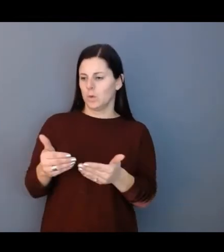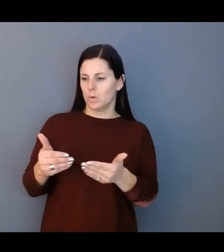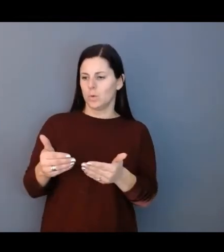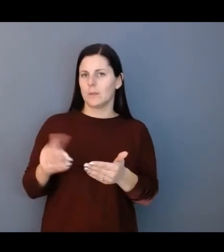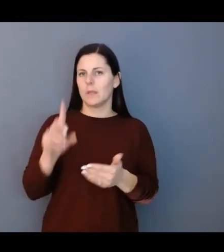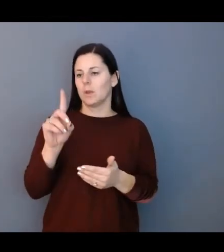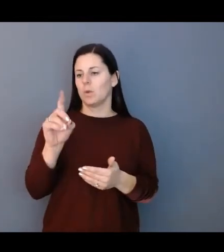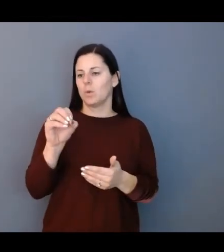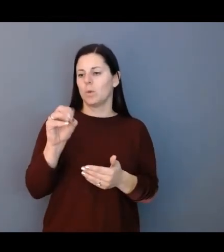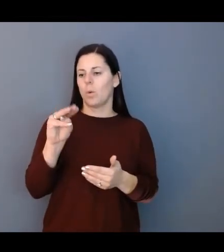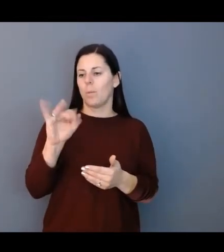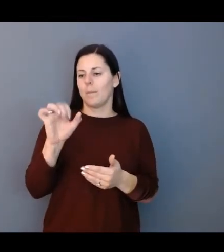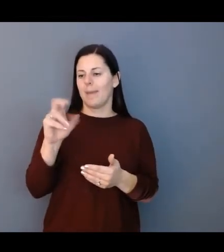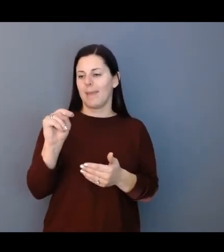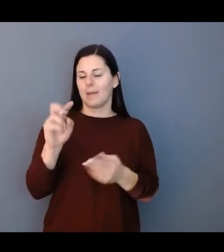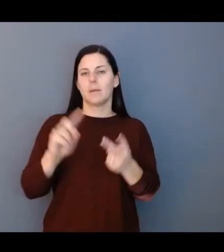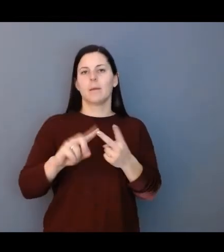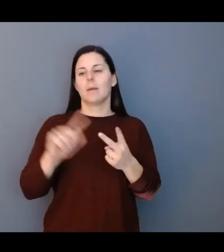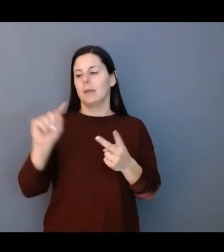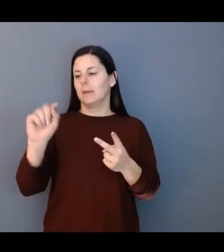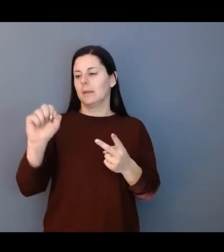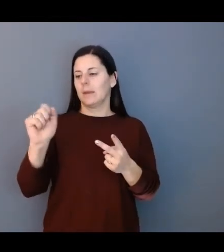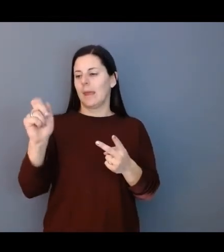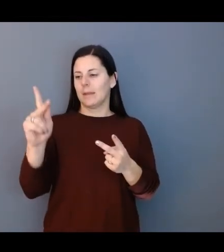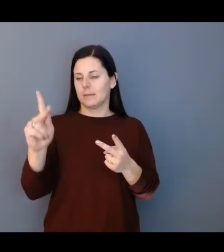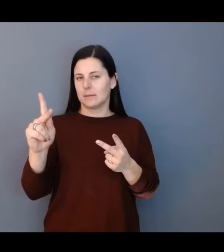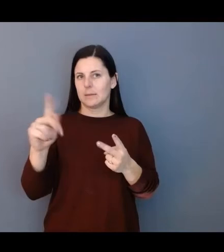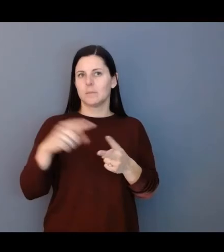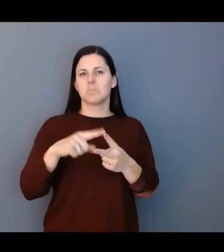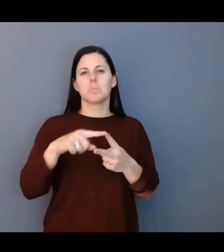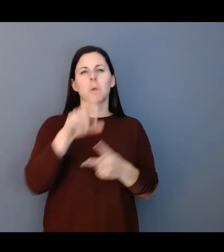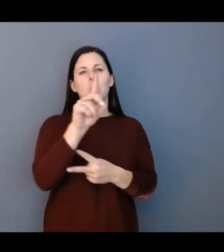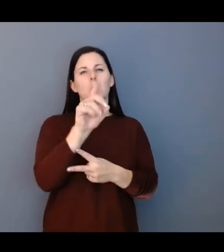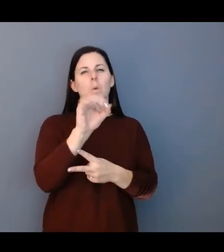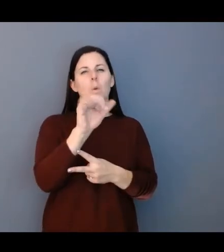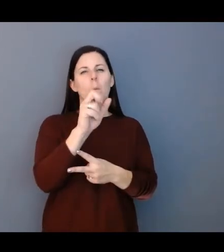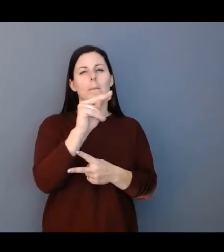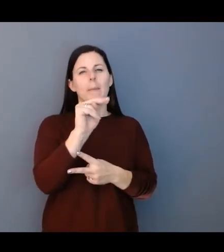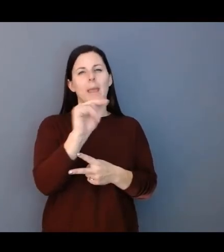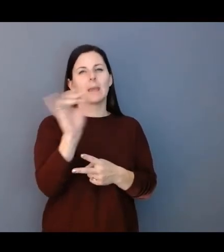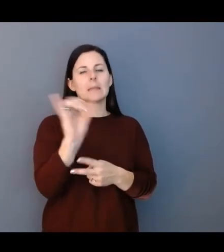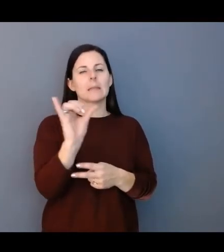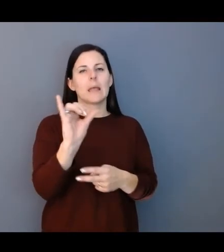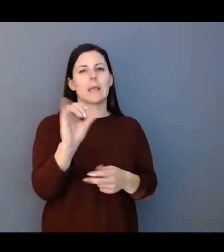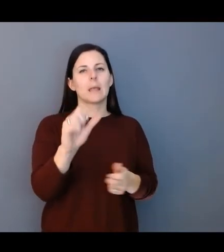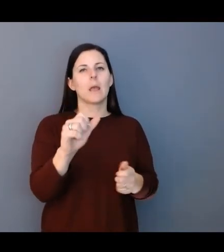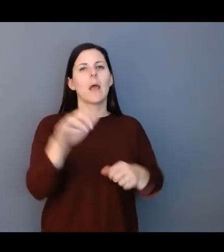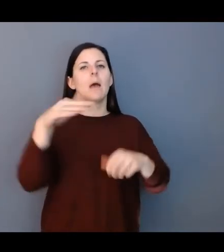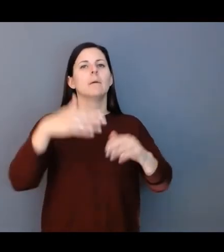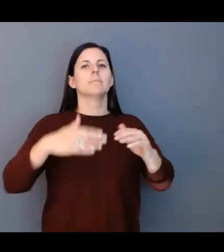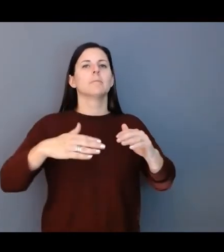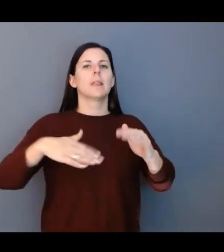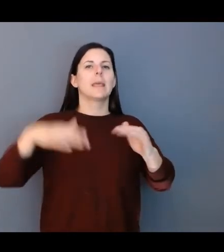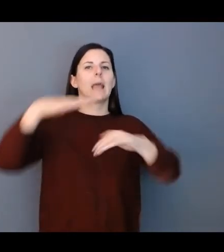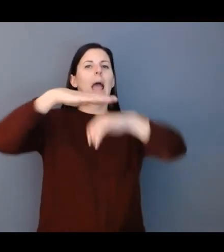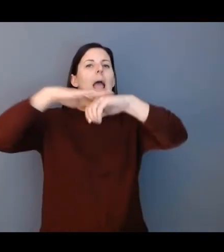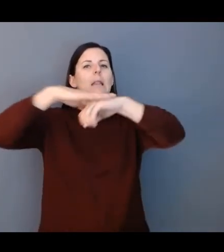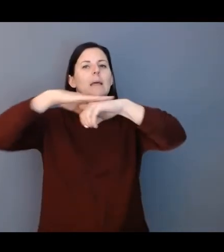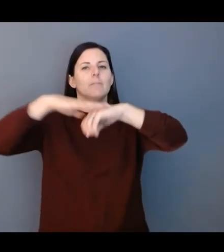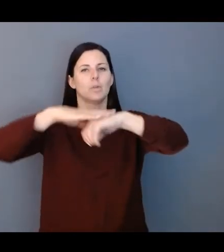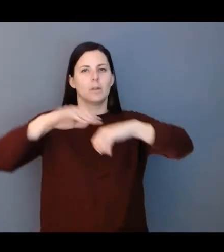are introducing the term called domain and task. So domain is like more like giving you a high